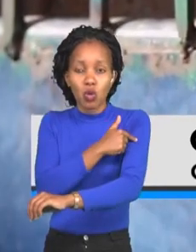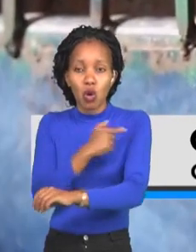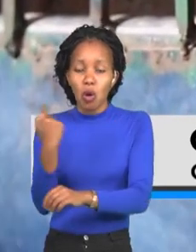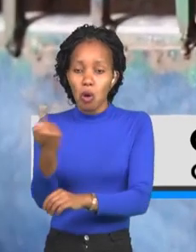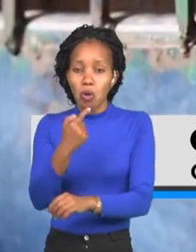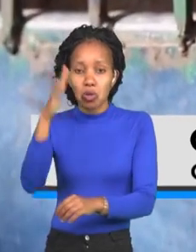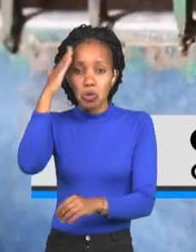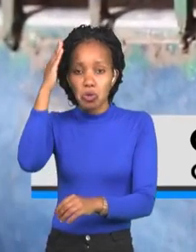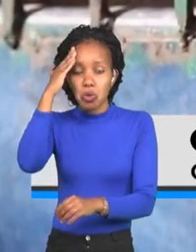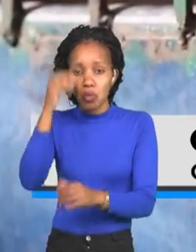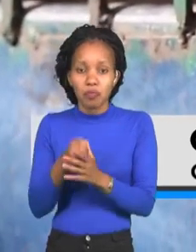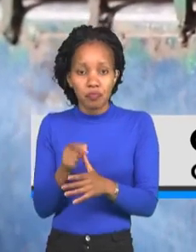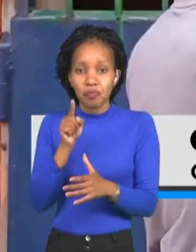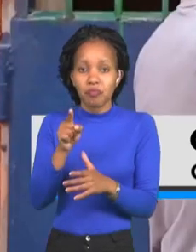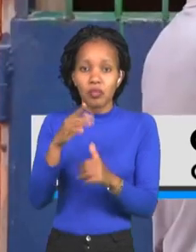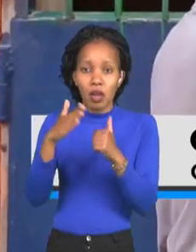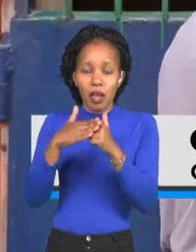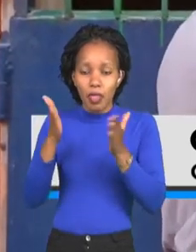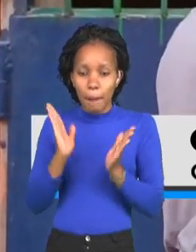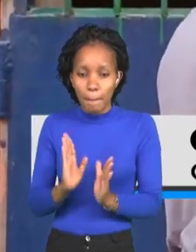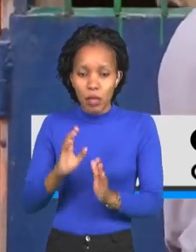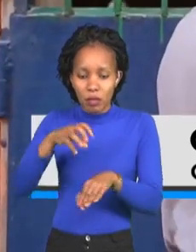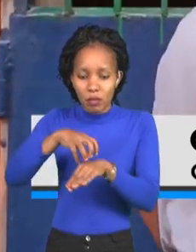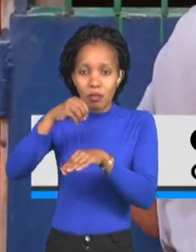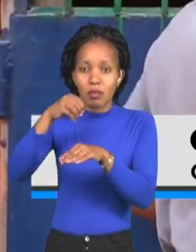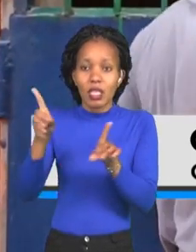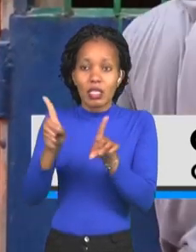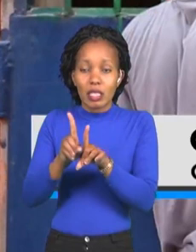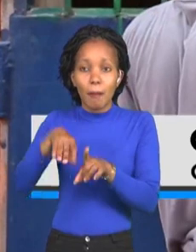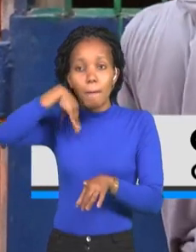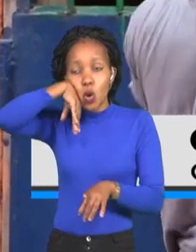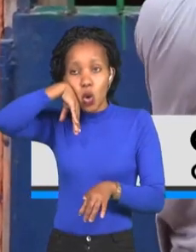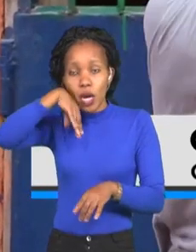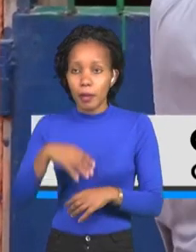to discover that he was the ninth person to be beaten by the same dog.